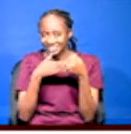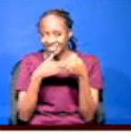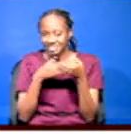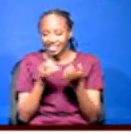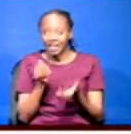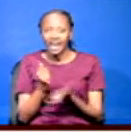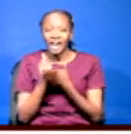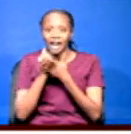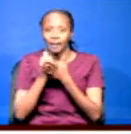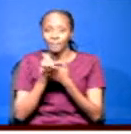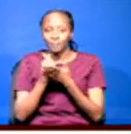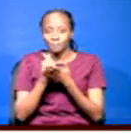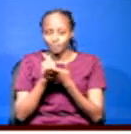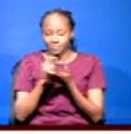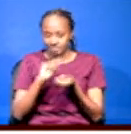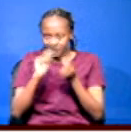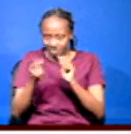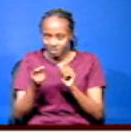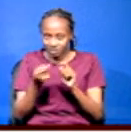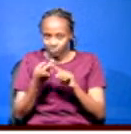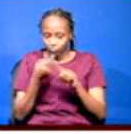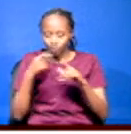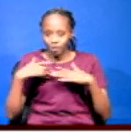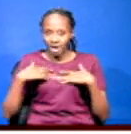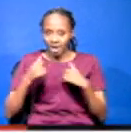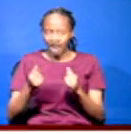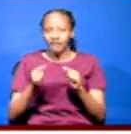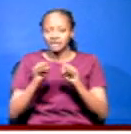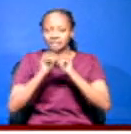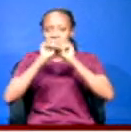of our health systems, which itself